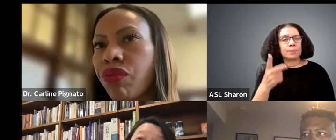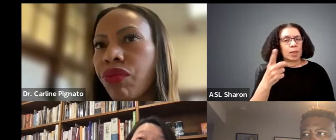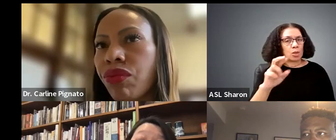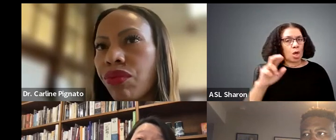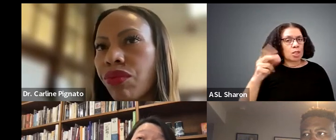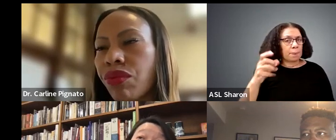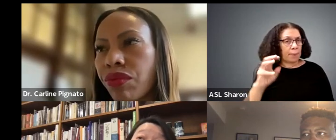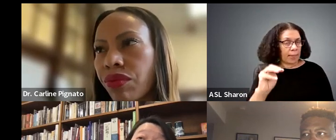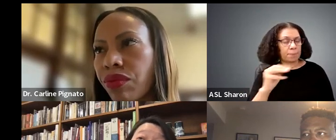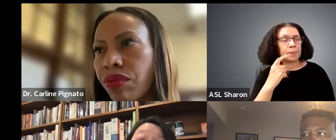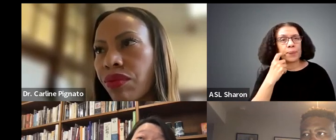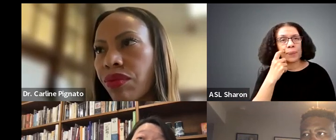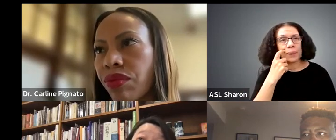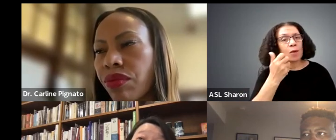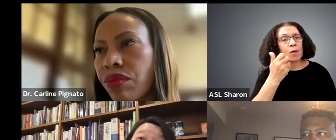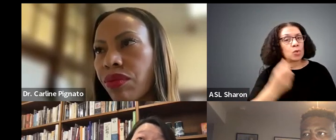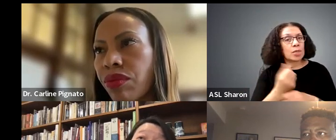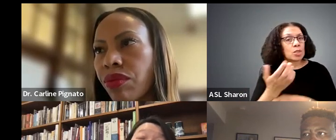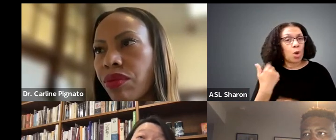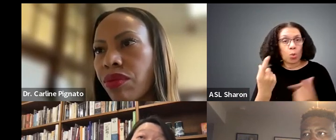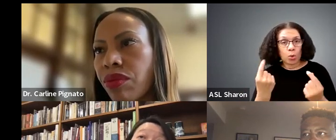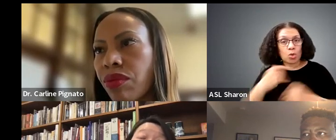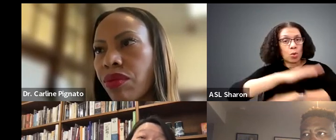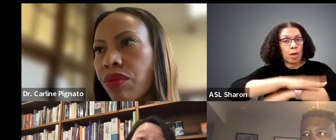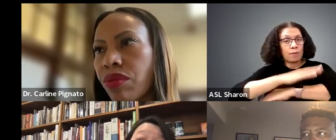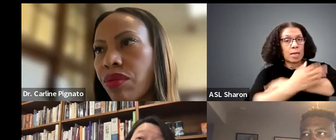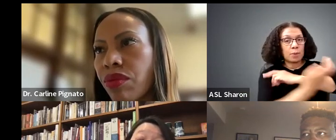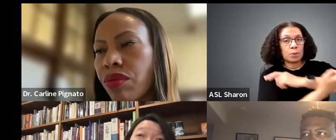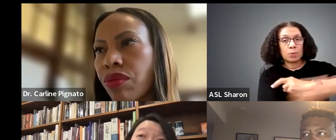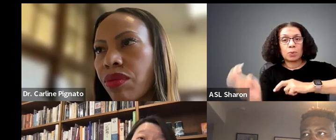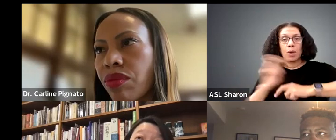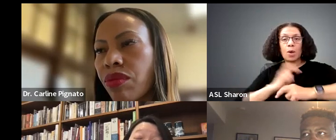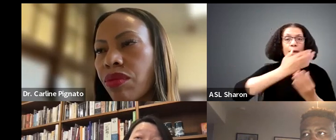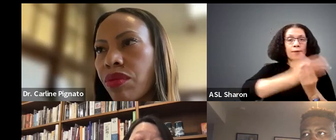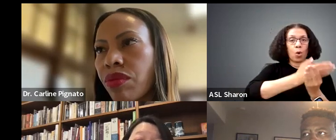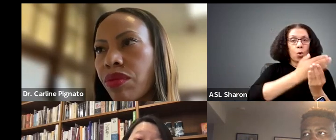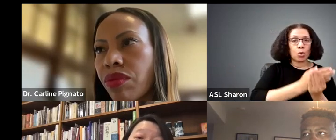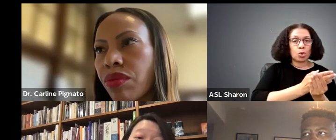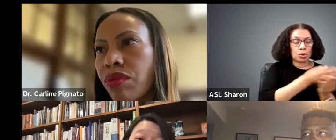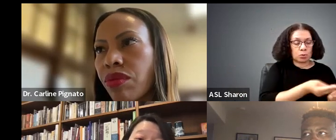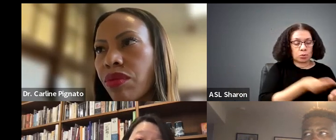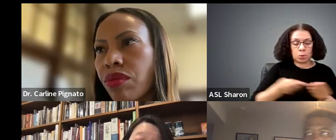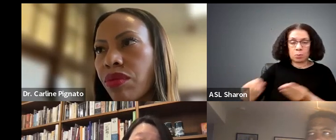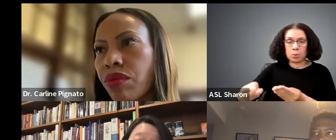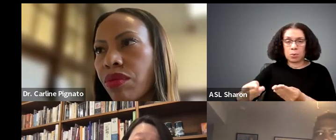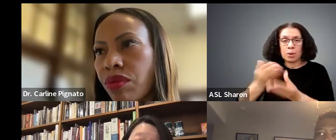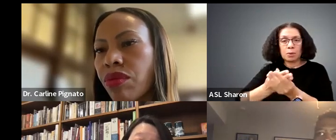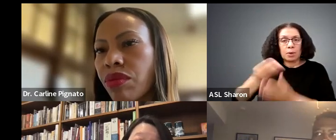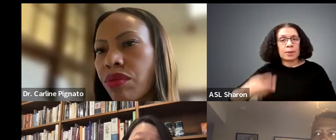searches ago is that we actually sat around the table, looked at folders and information, and then we handed back the